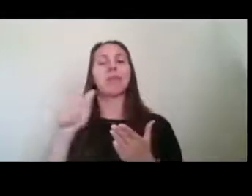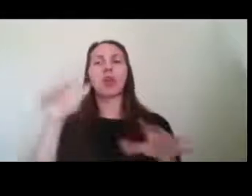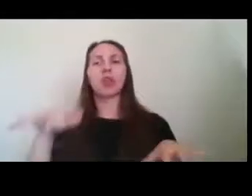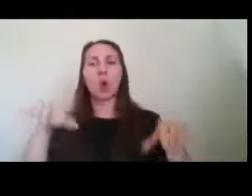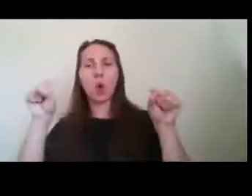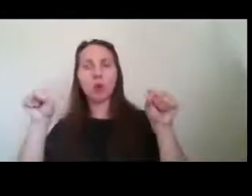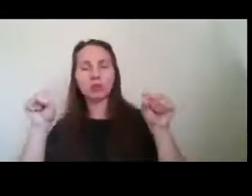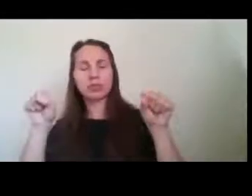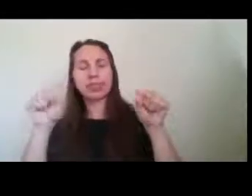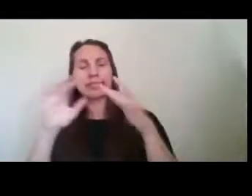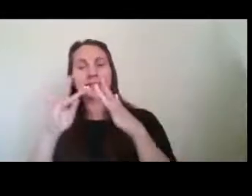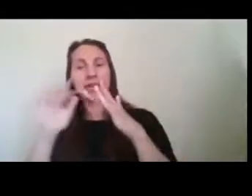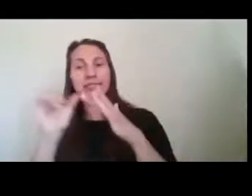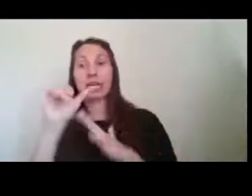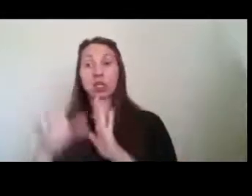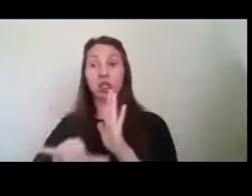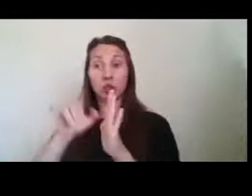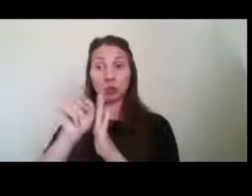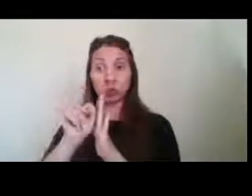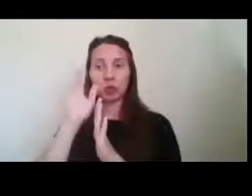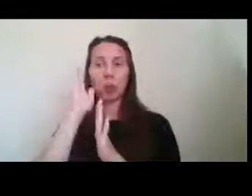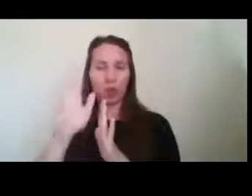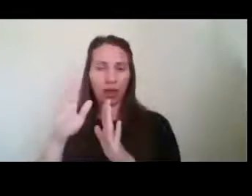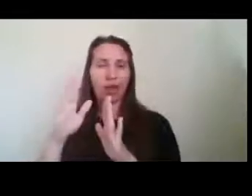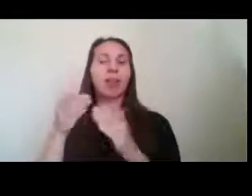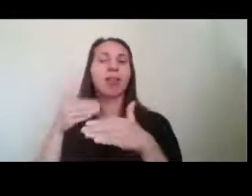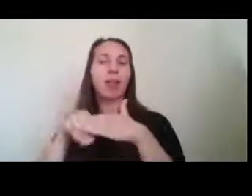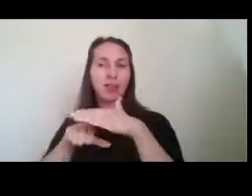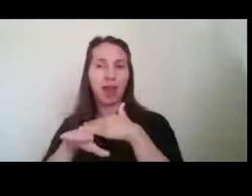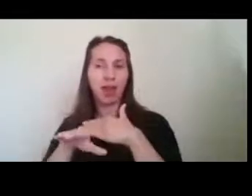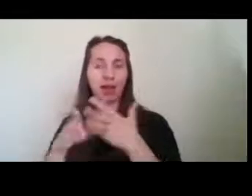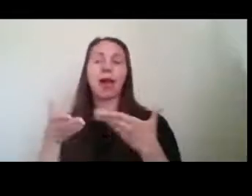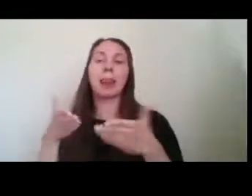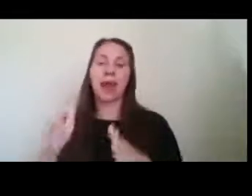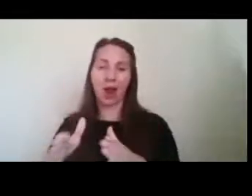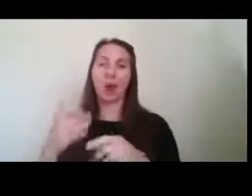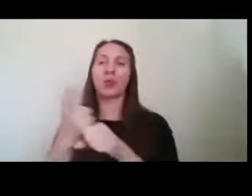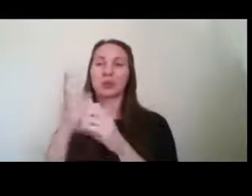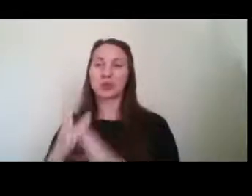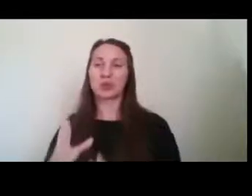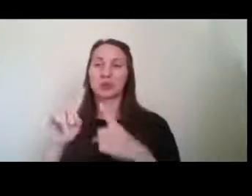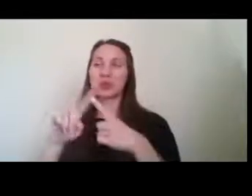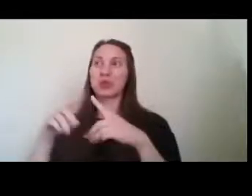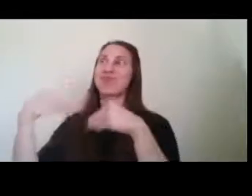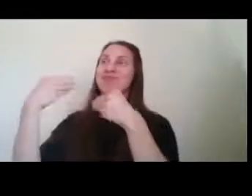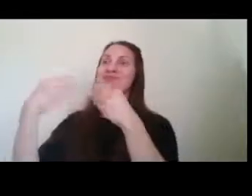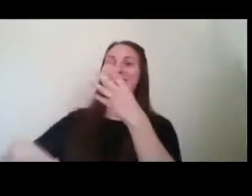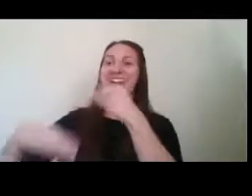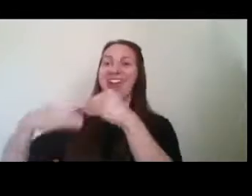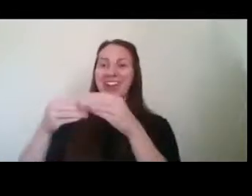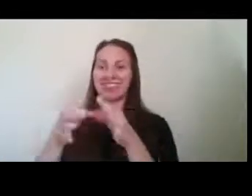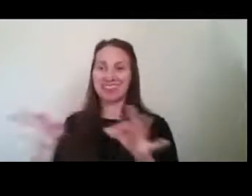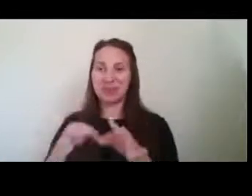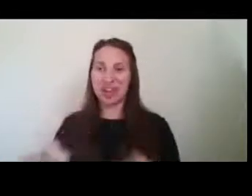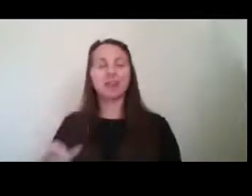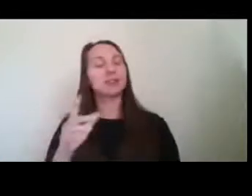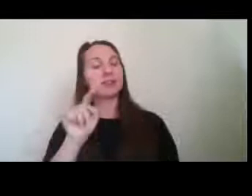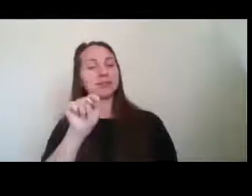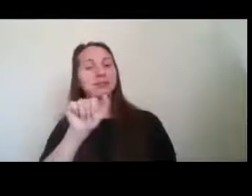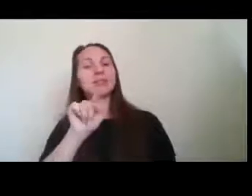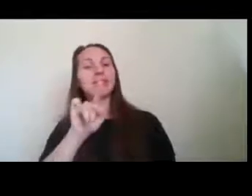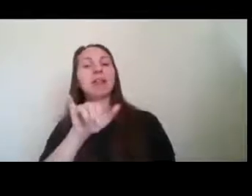YouTube will allow users to add subtitles, and I know Tatiana will give some more actionable suggestions as well.